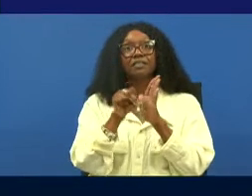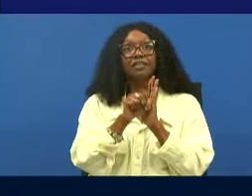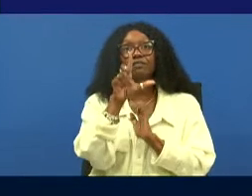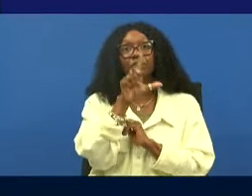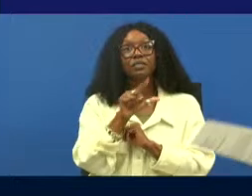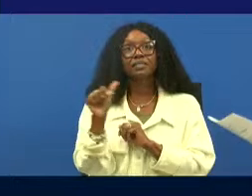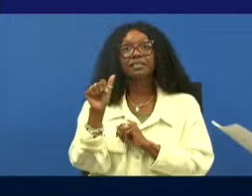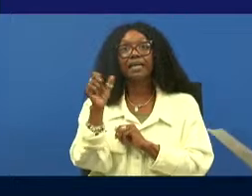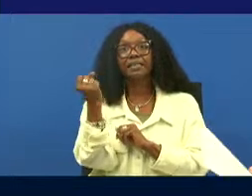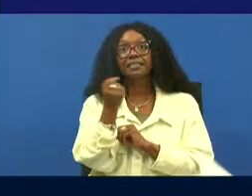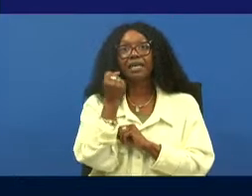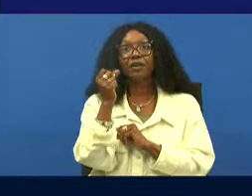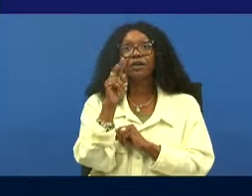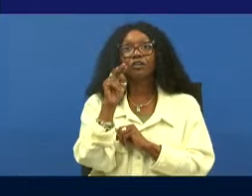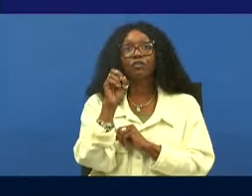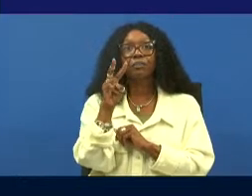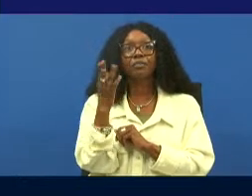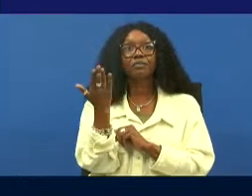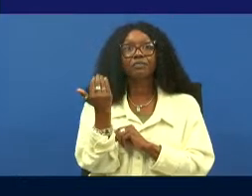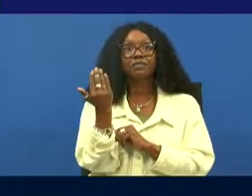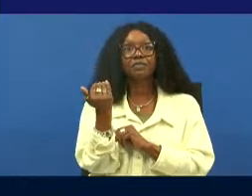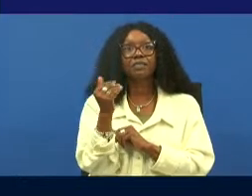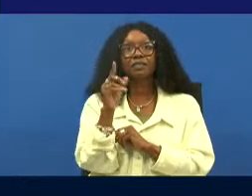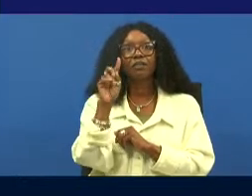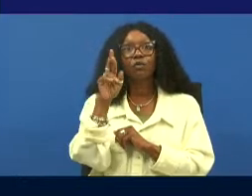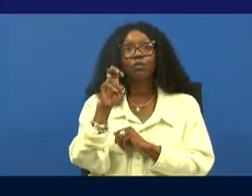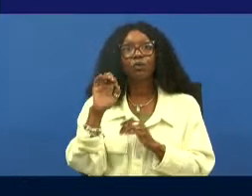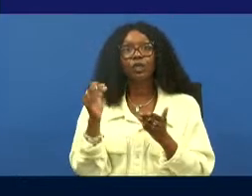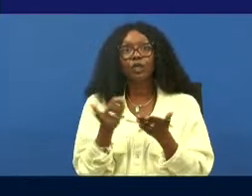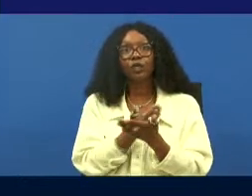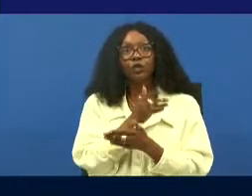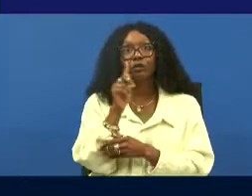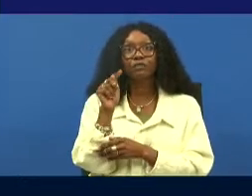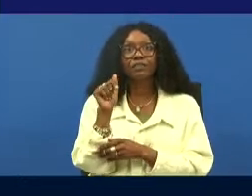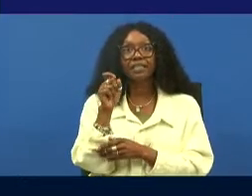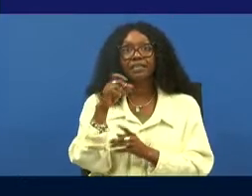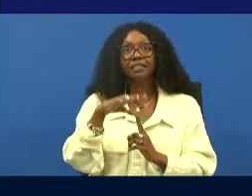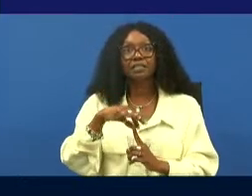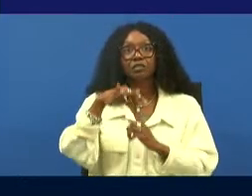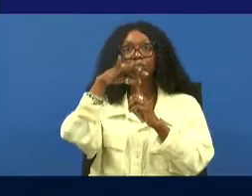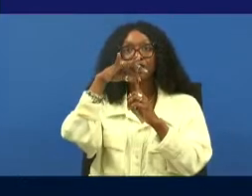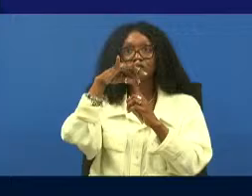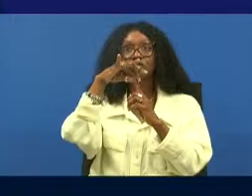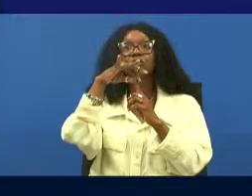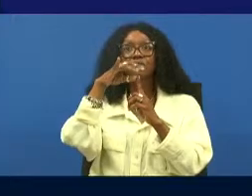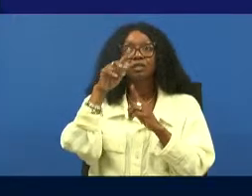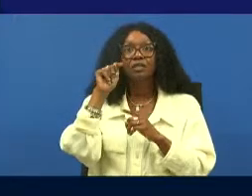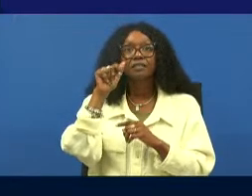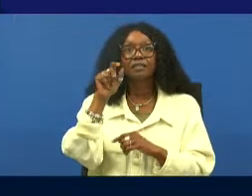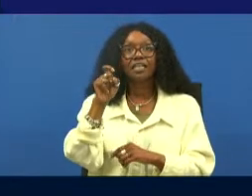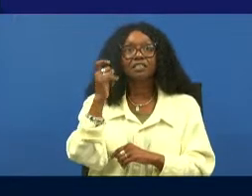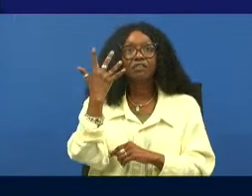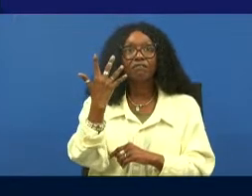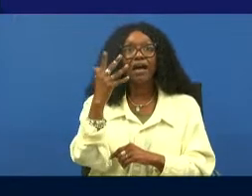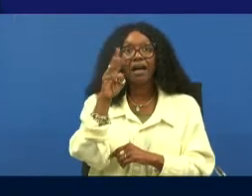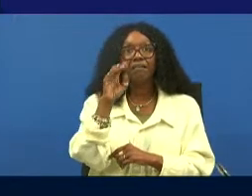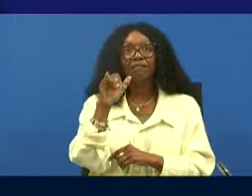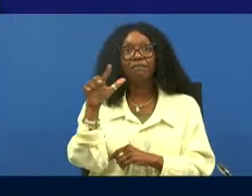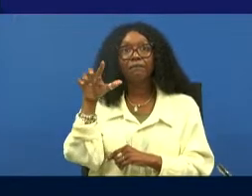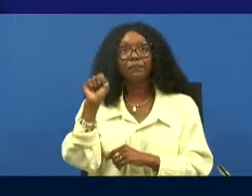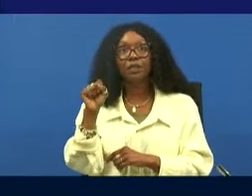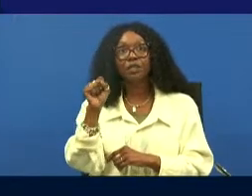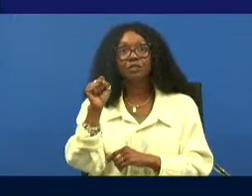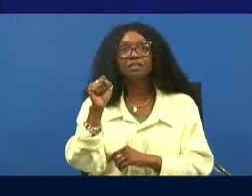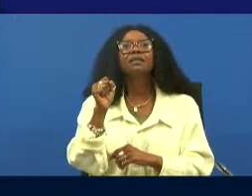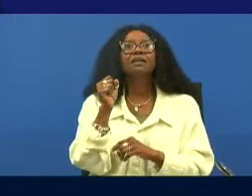of Louisiana, on Saturday, November 15th, 2025, for the renewal of the levy and collection of the ad valorem property tax